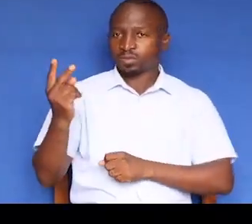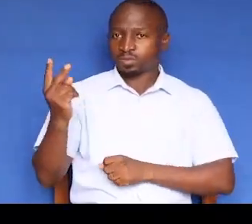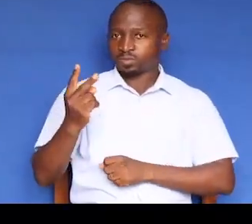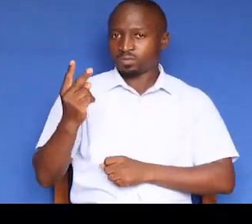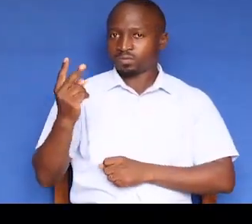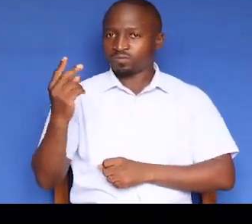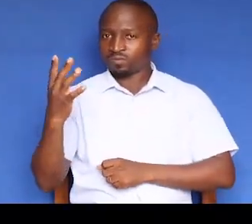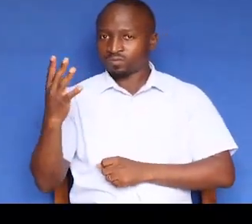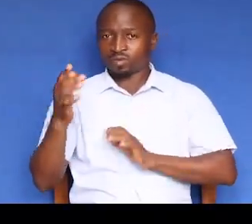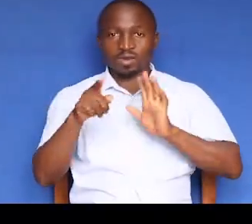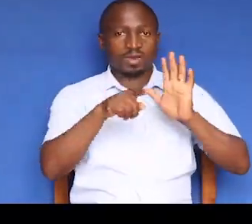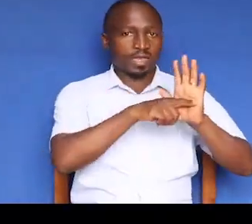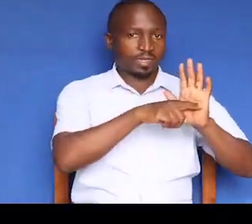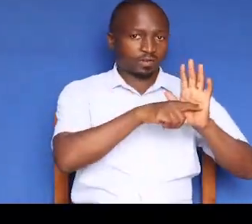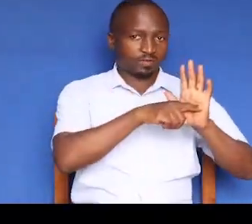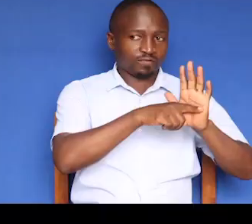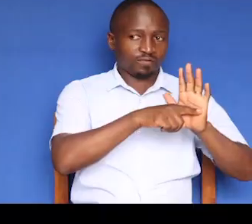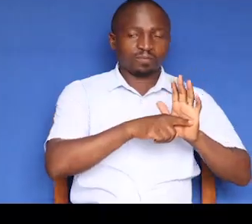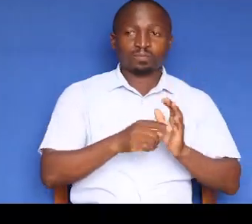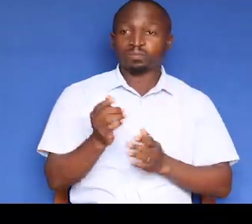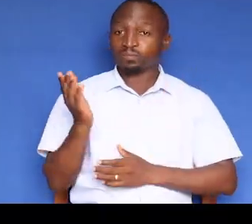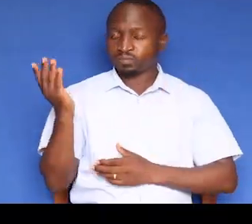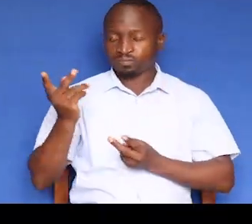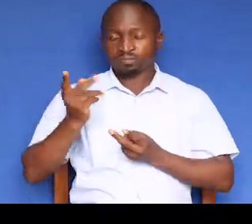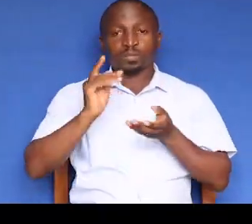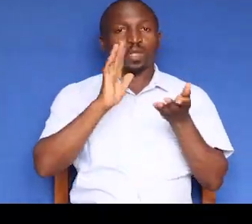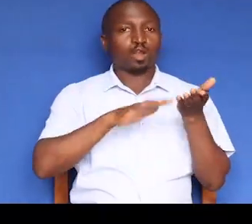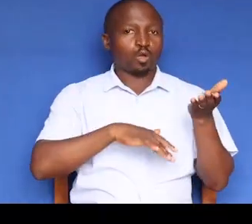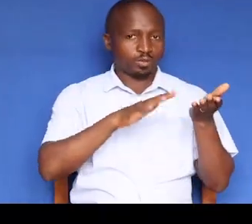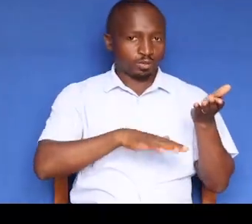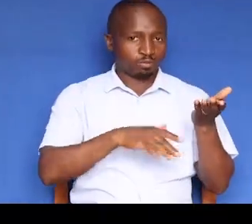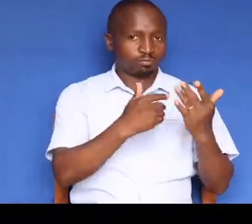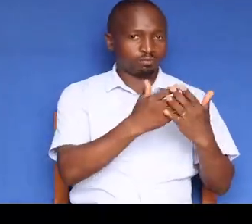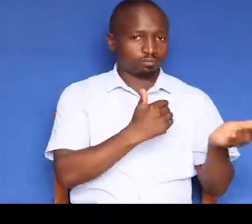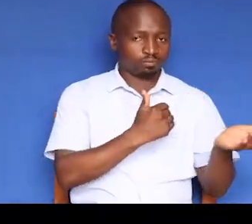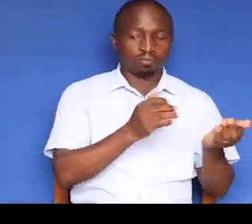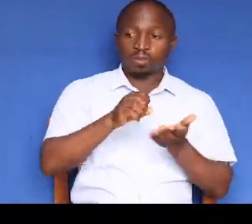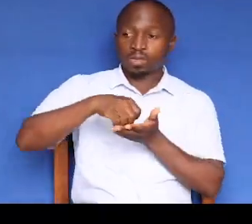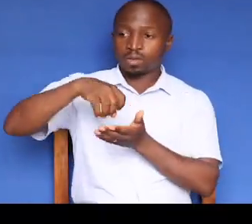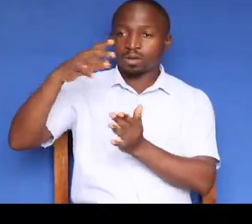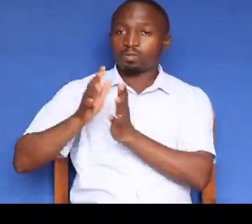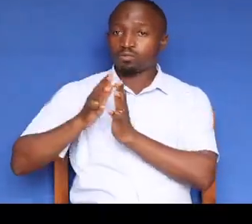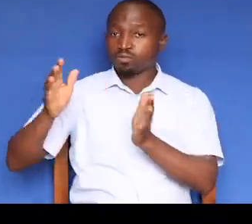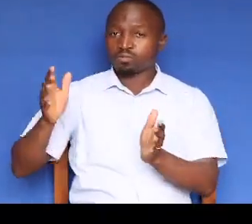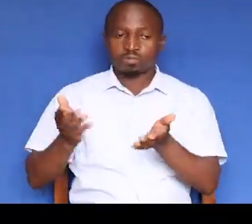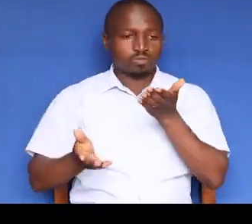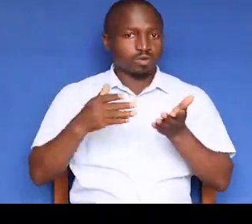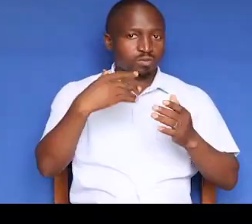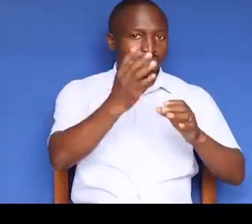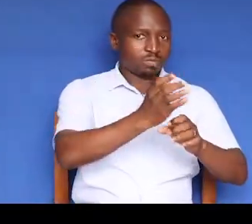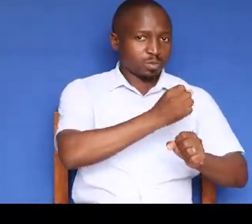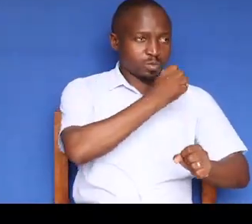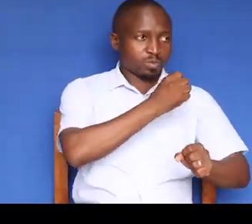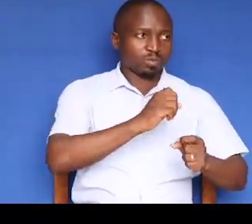getting 25 negative, which is loss because total cost is greater than total